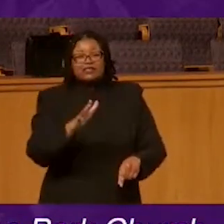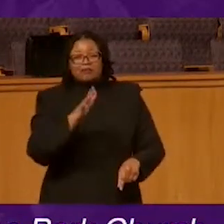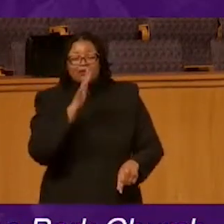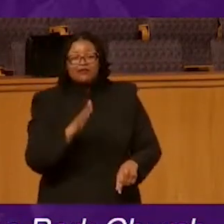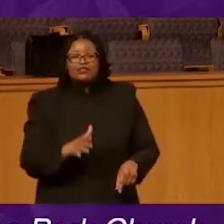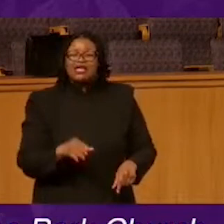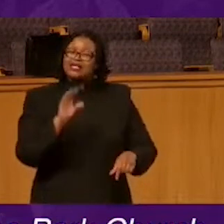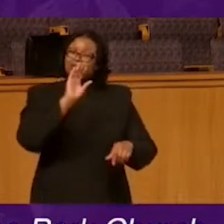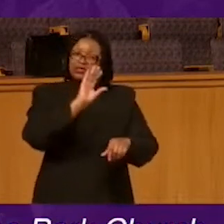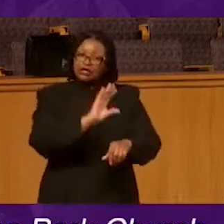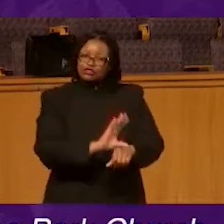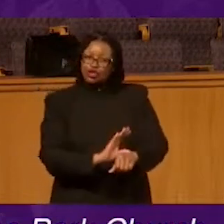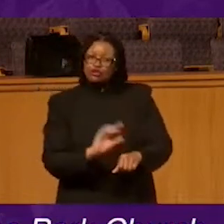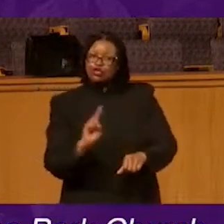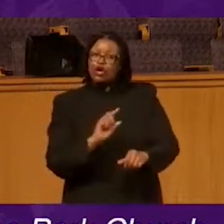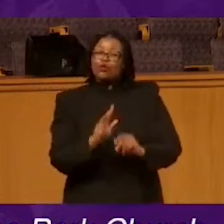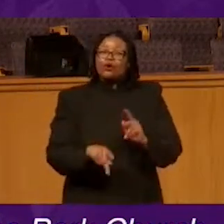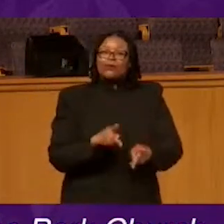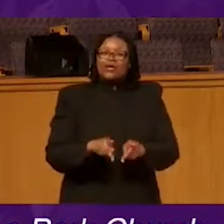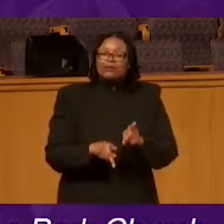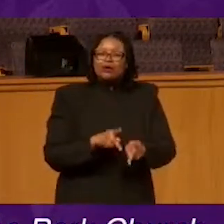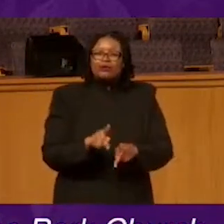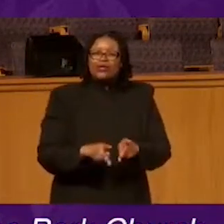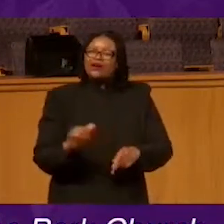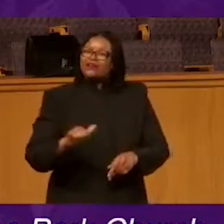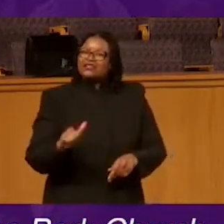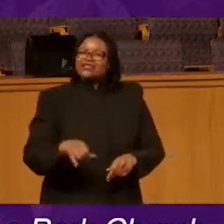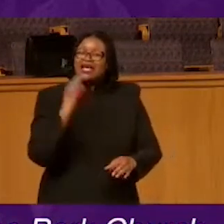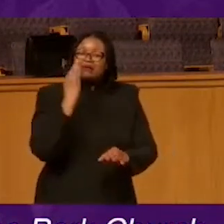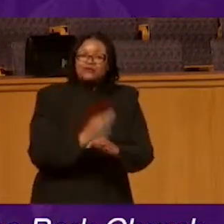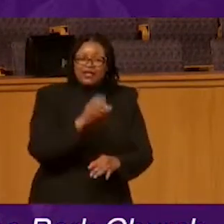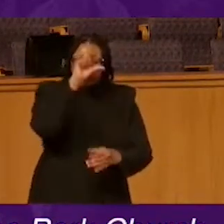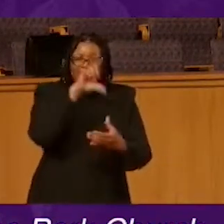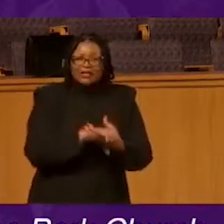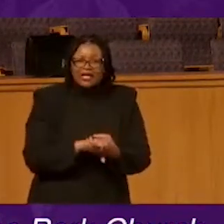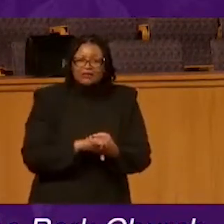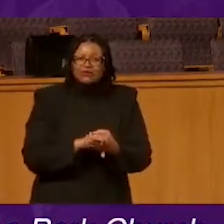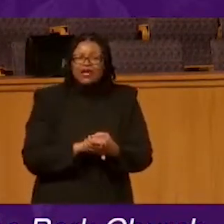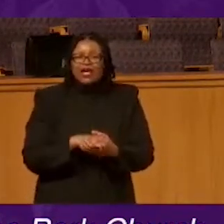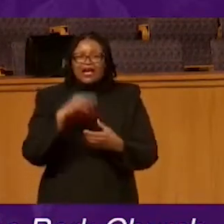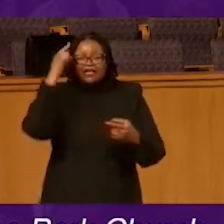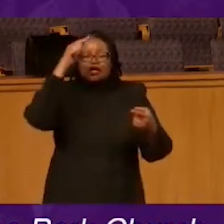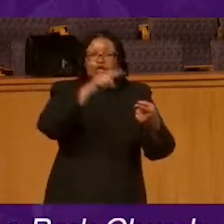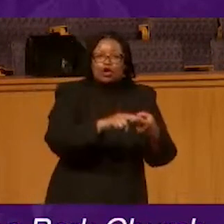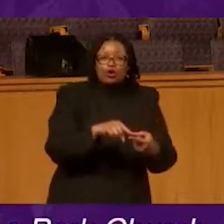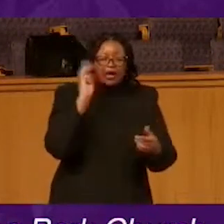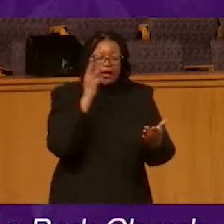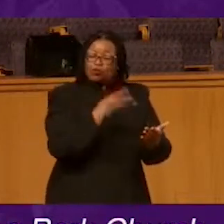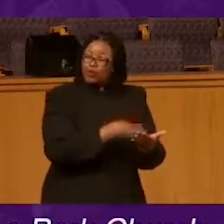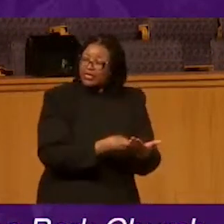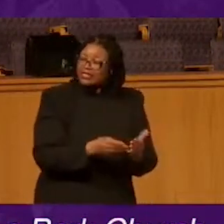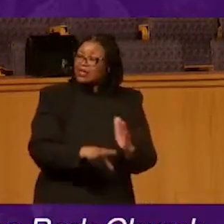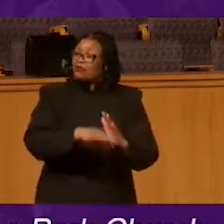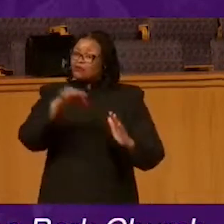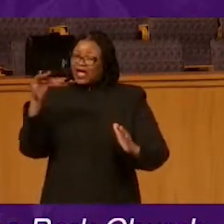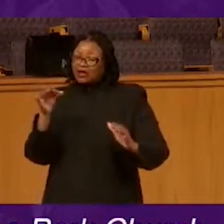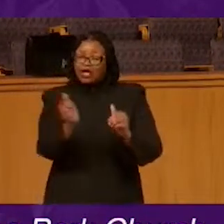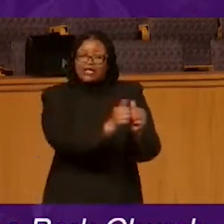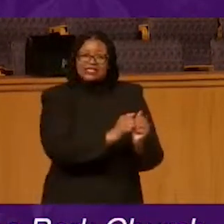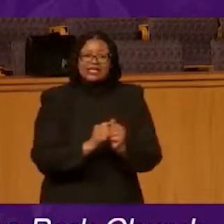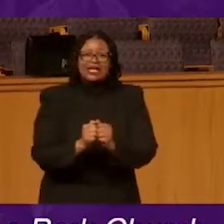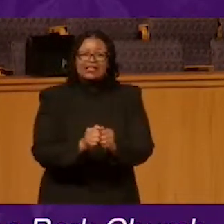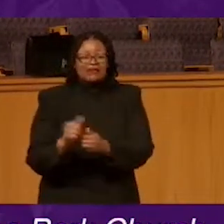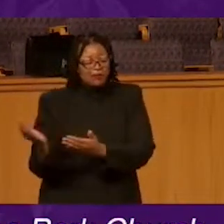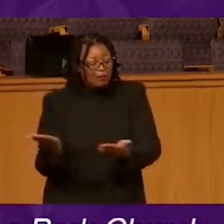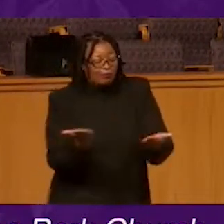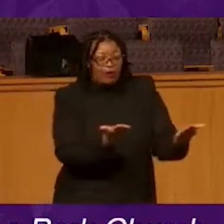been the church where people of common faith and belief, aspiration and hope and witness are found together, having been